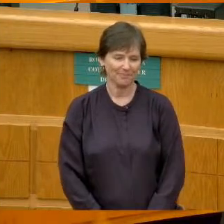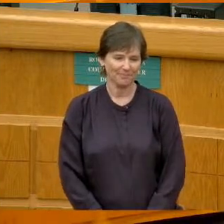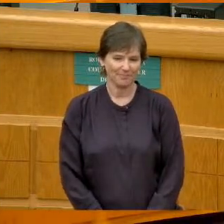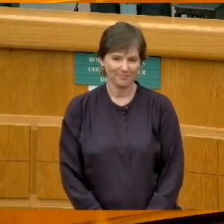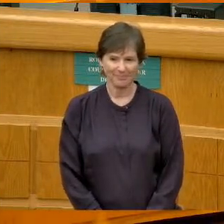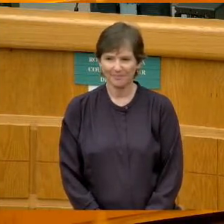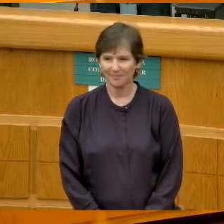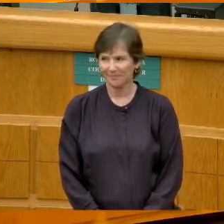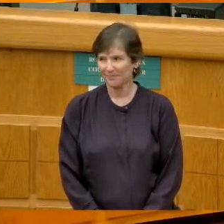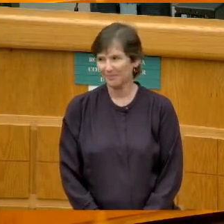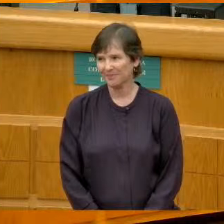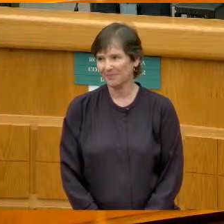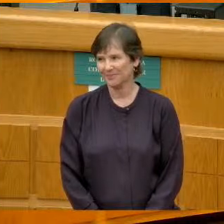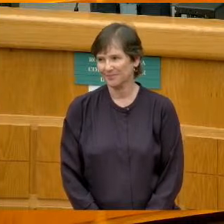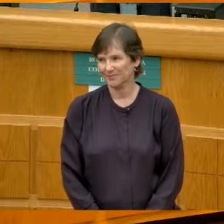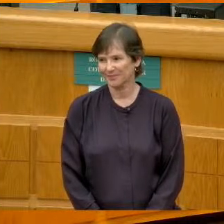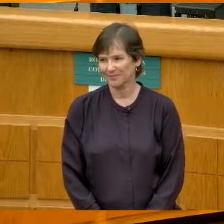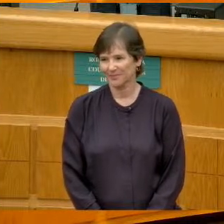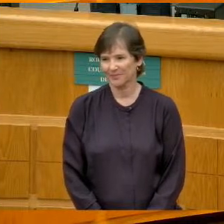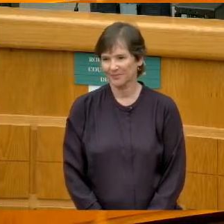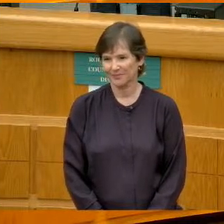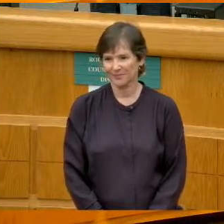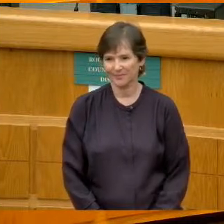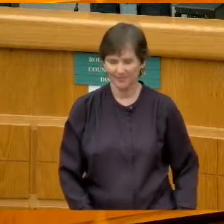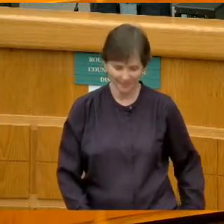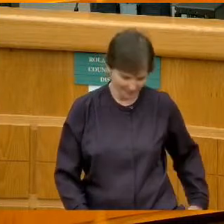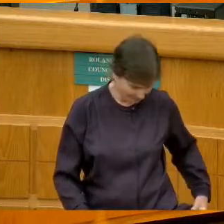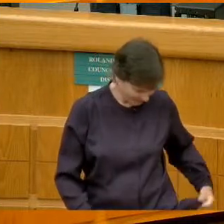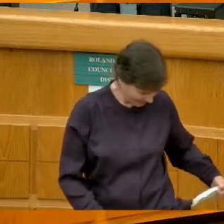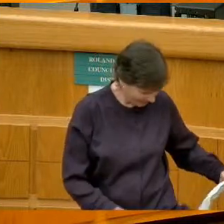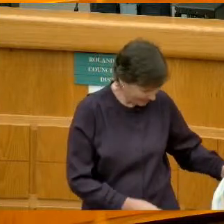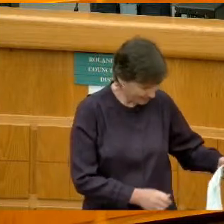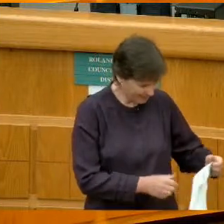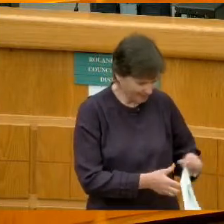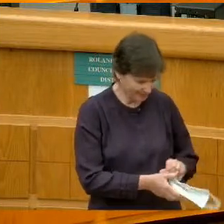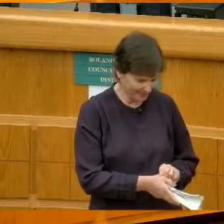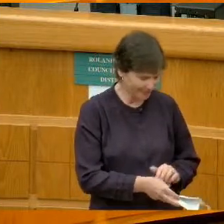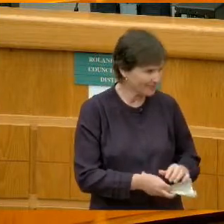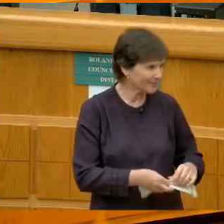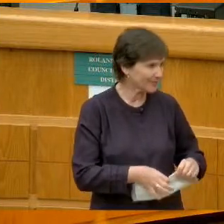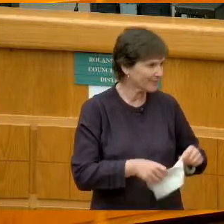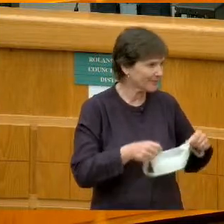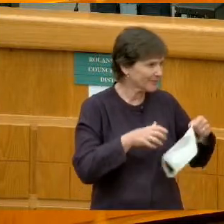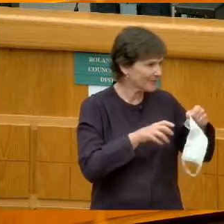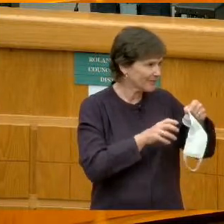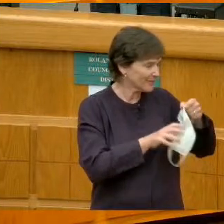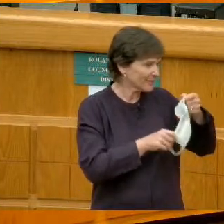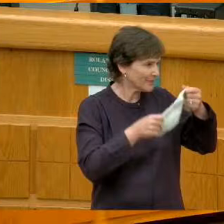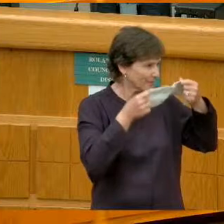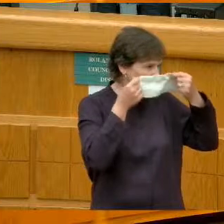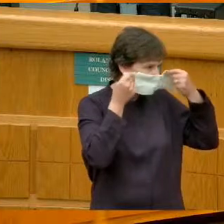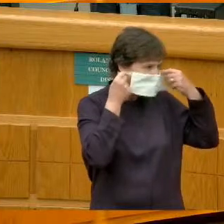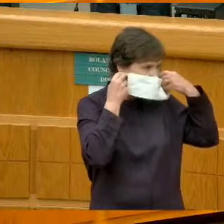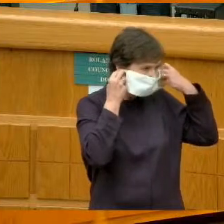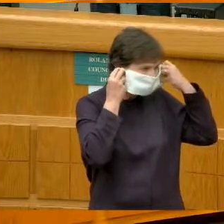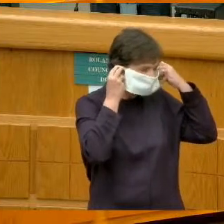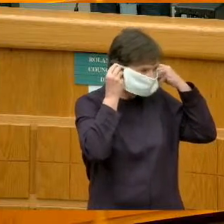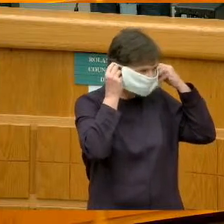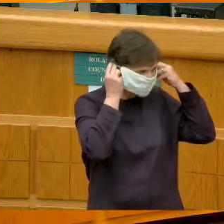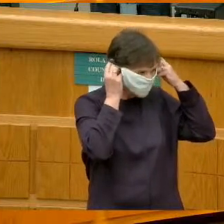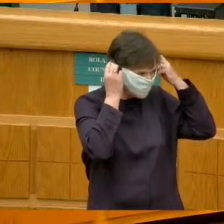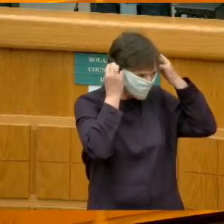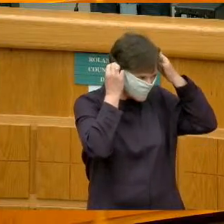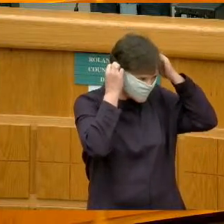persona hasta el 7 de septiembre. Al menos con 2 semanas de prioridad antes de que comiencen las clases en las